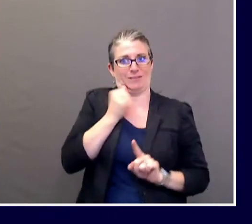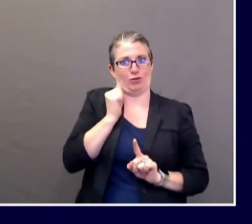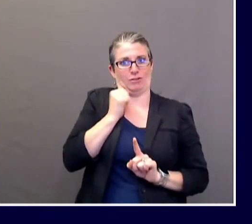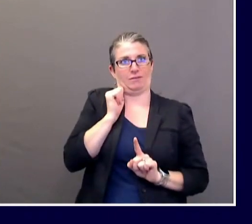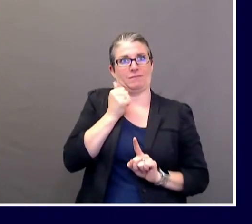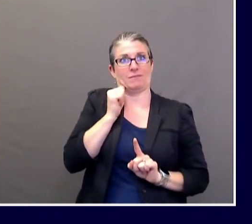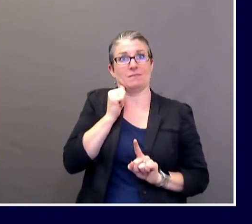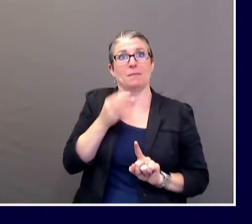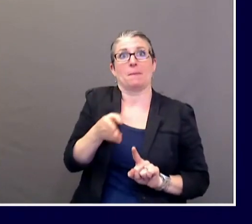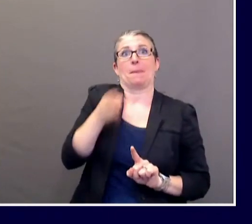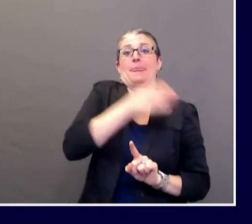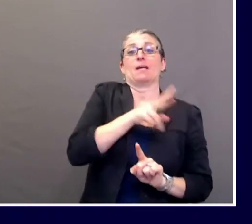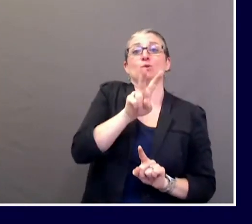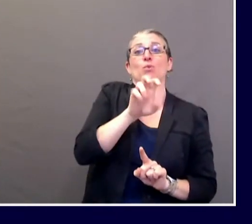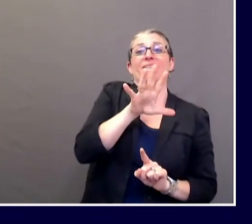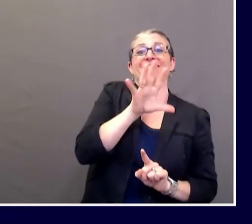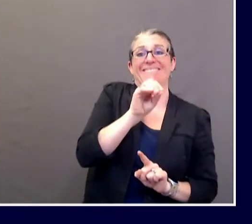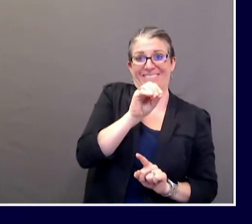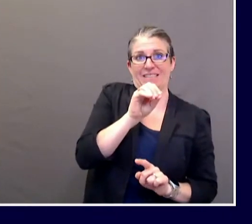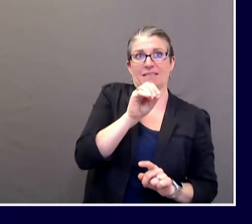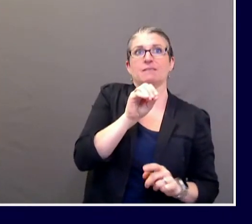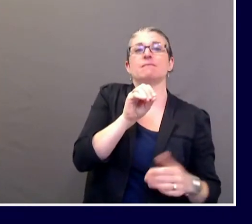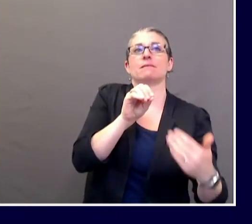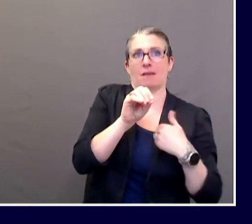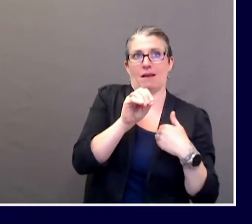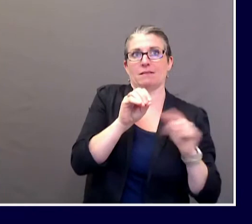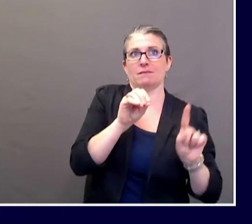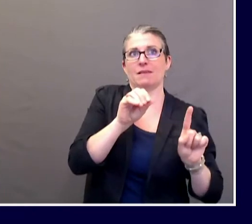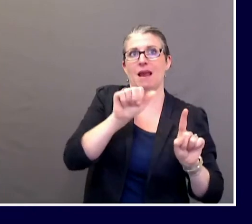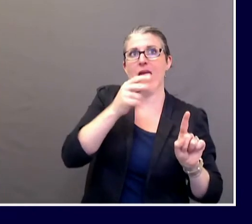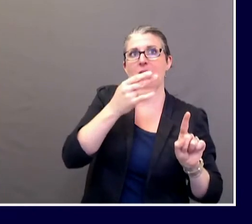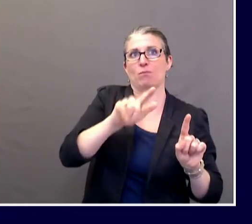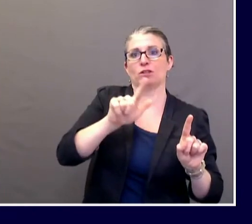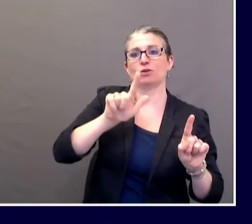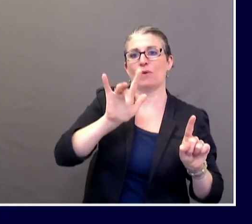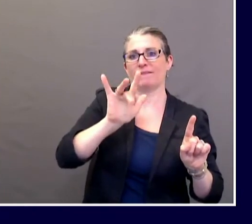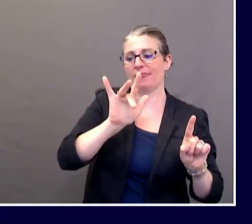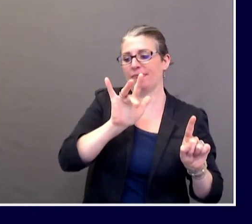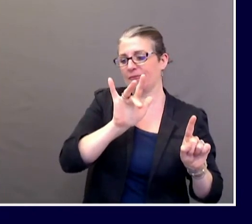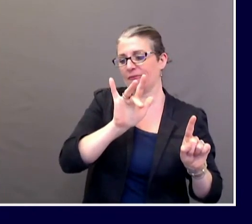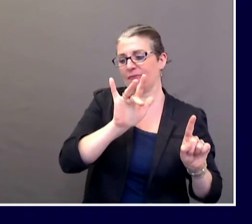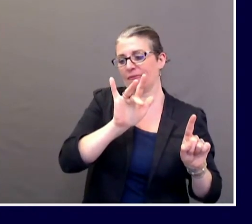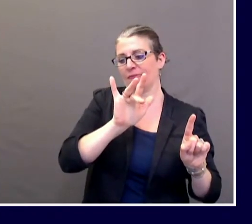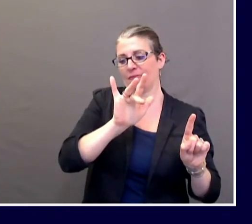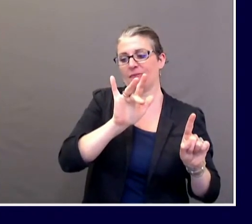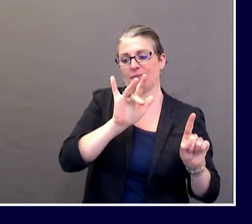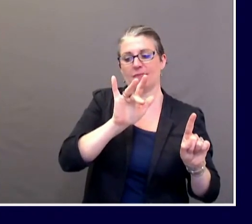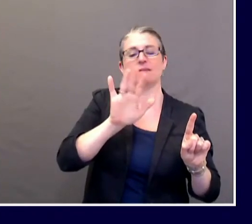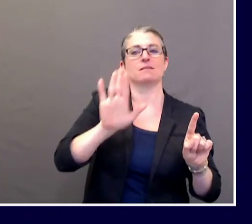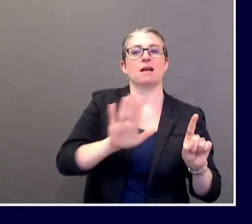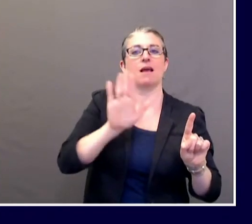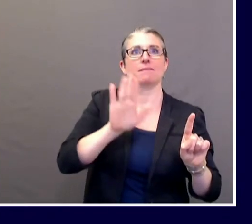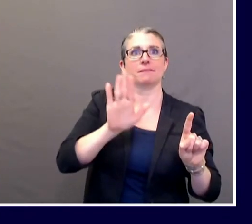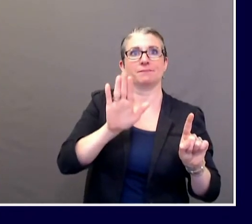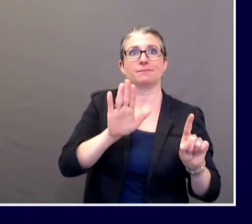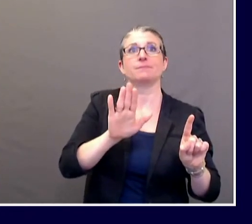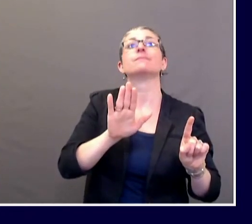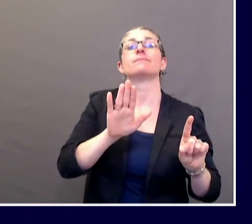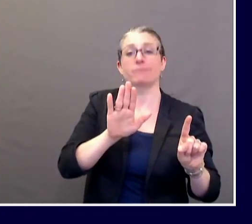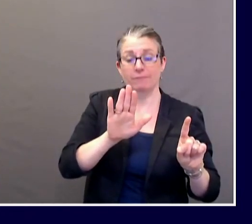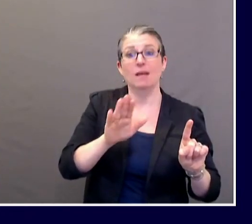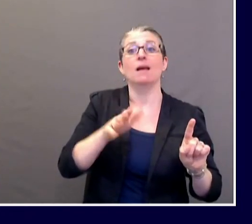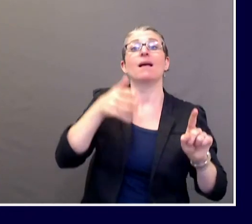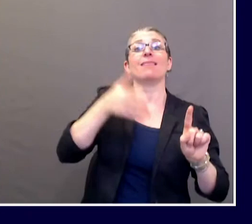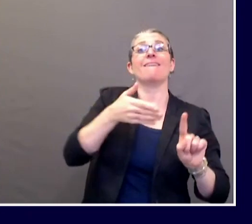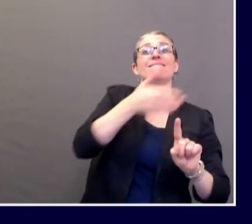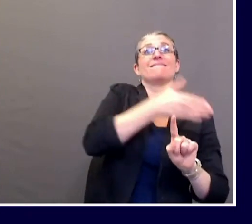250 were among individuals from April 25th, and the remainder, 13, were from individuals who